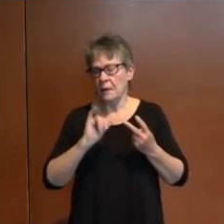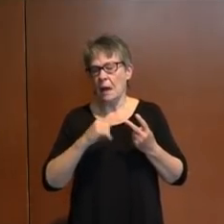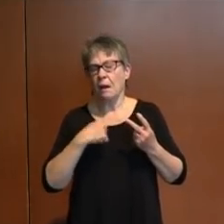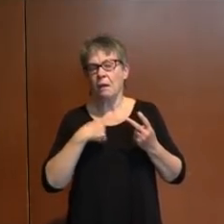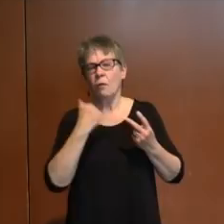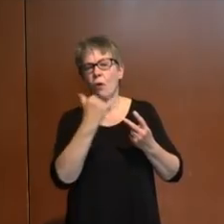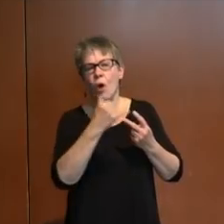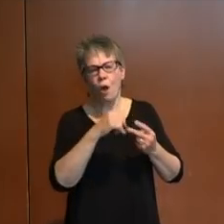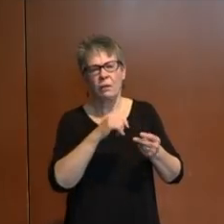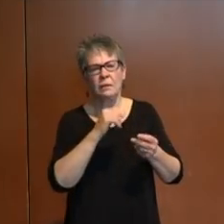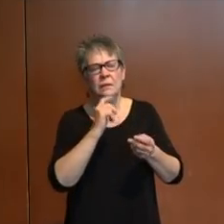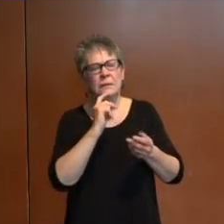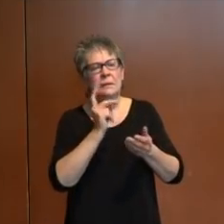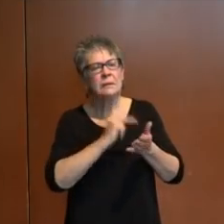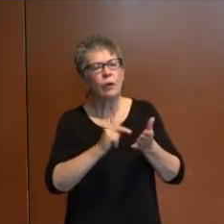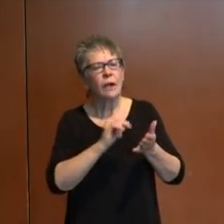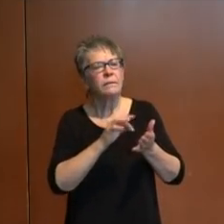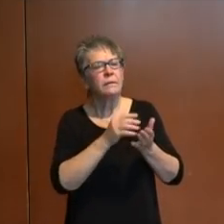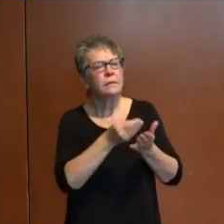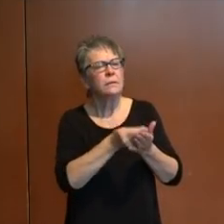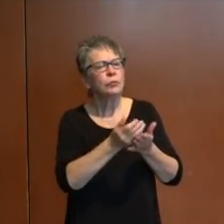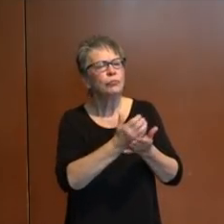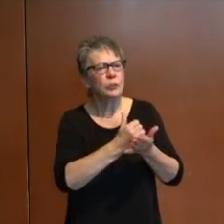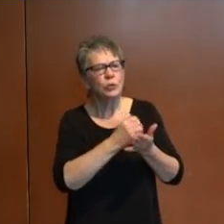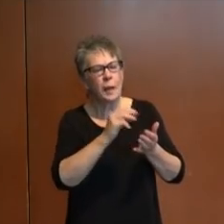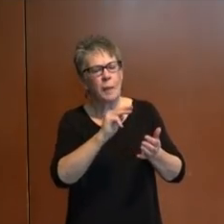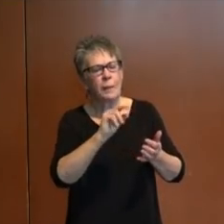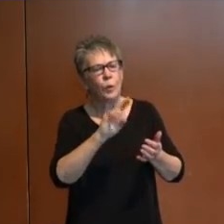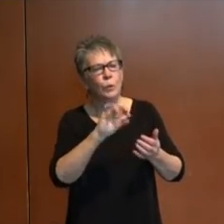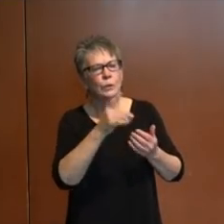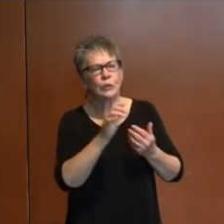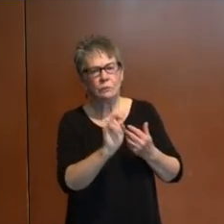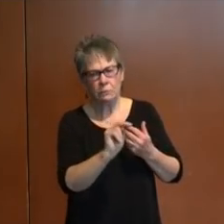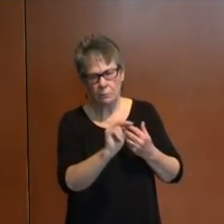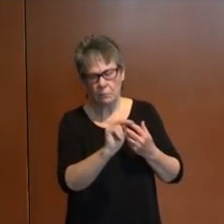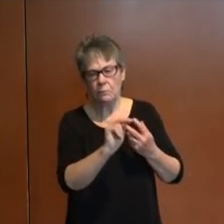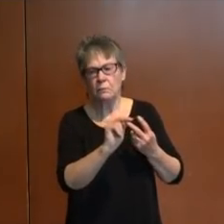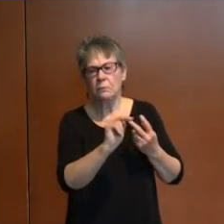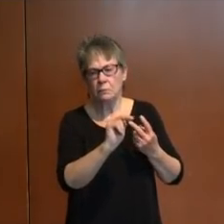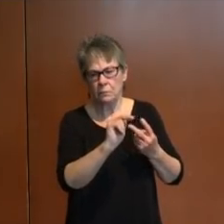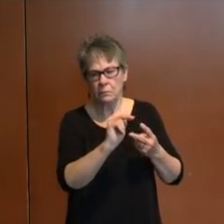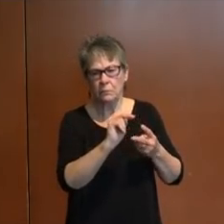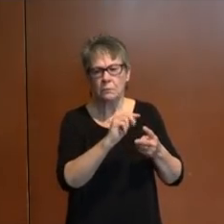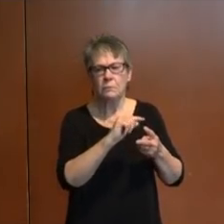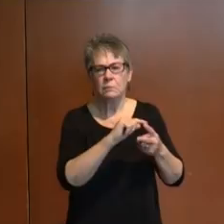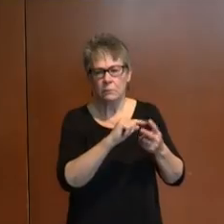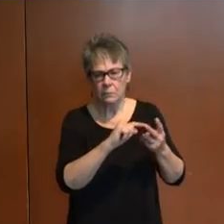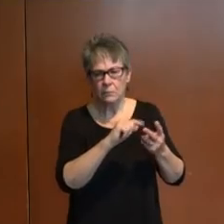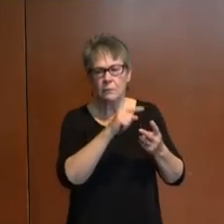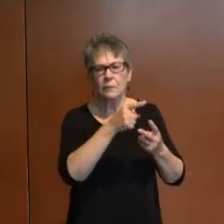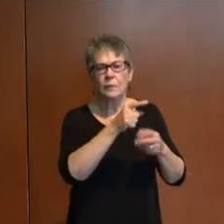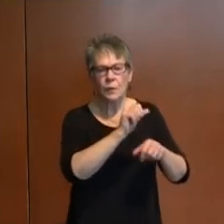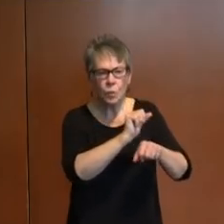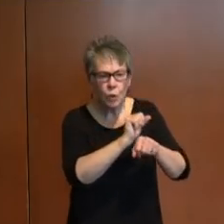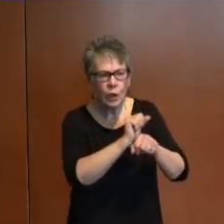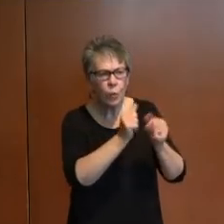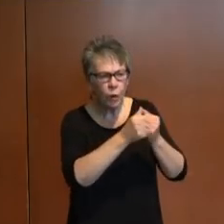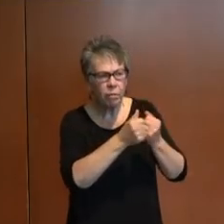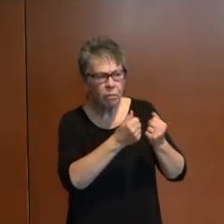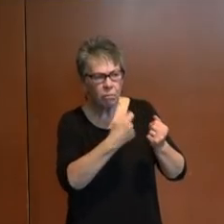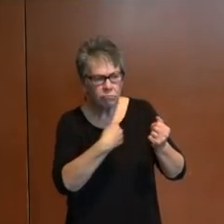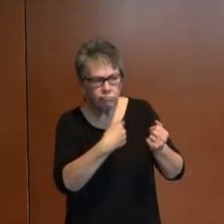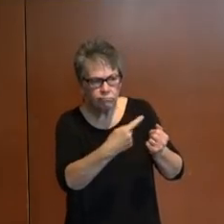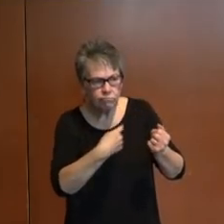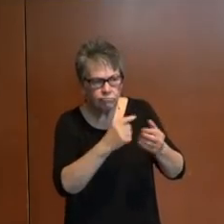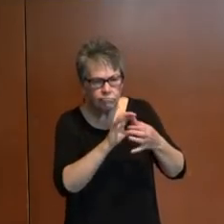this bill provides states, particularly for the State Stabilization Fund, the better off we're all going